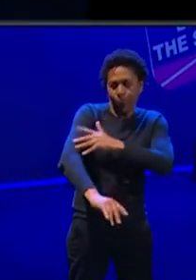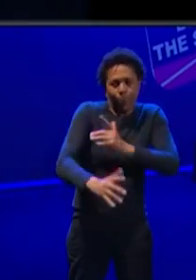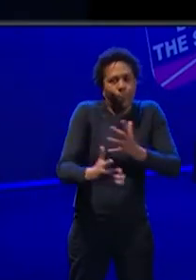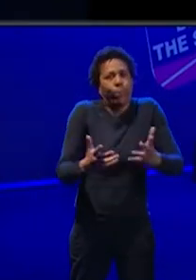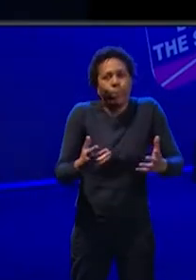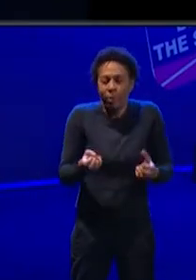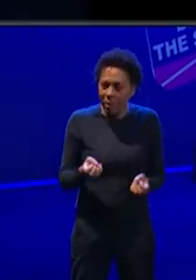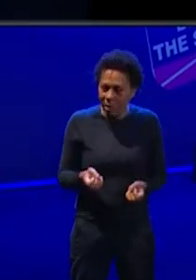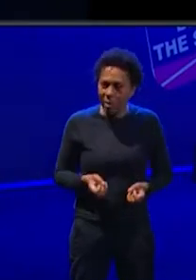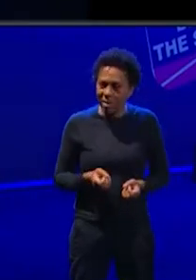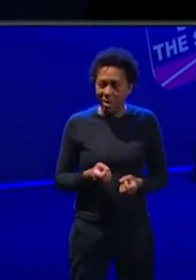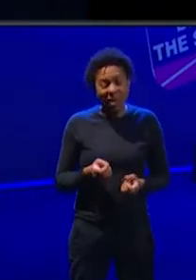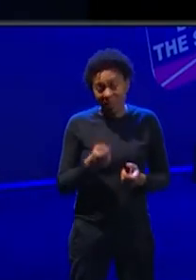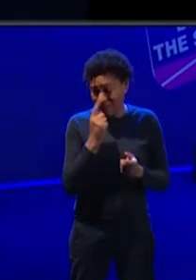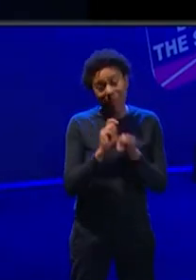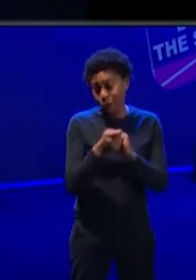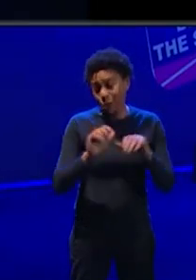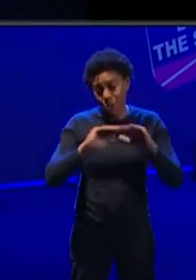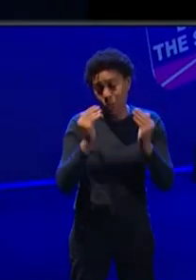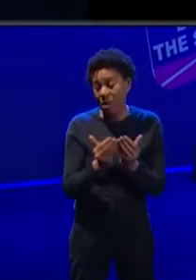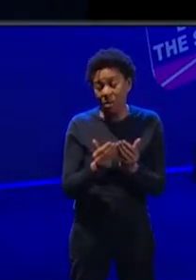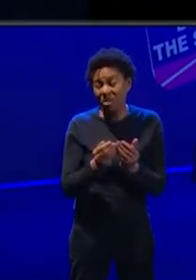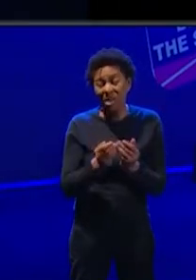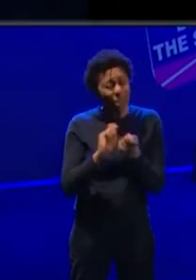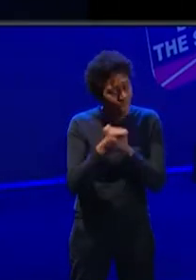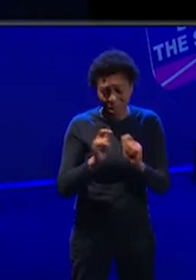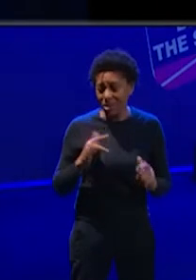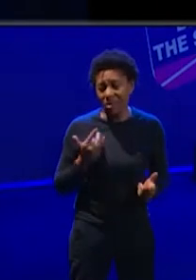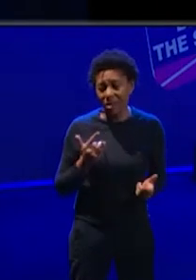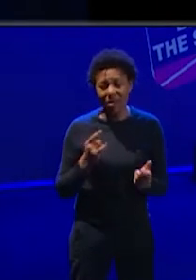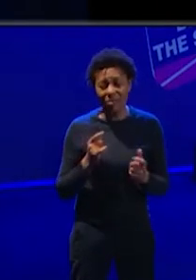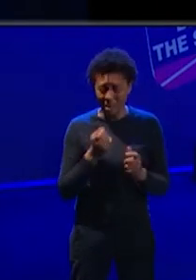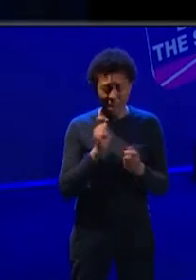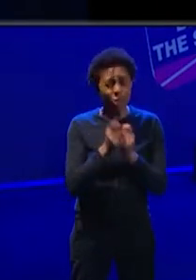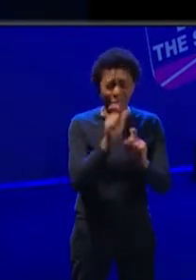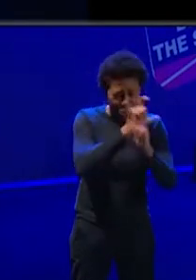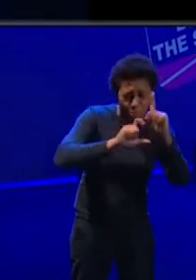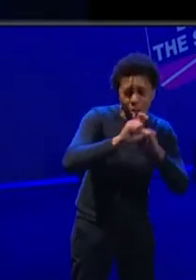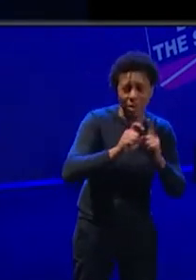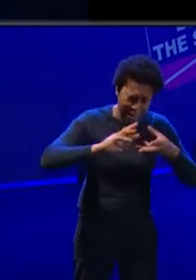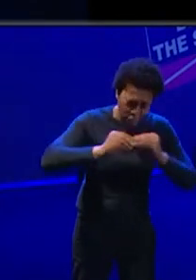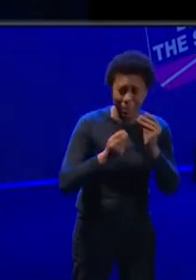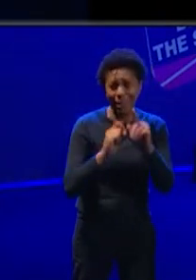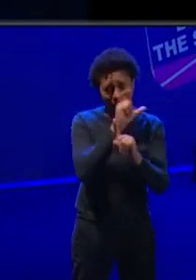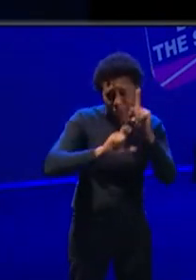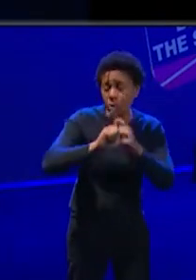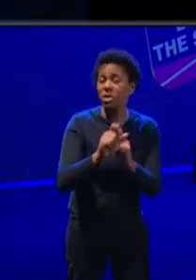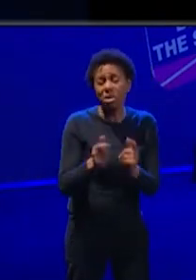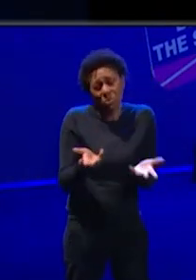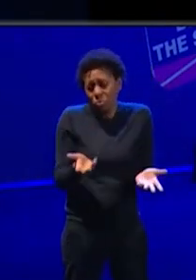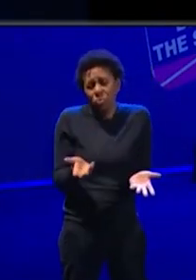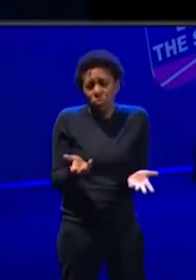And it sounds like, I think it can change the world, actually. Mm-hmm. It can change people's lives. It can. It can change communities. It can build communities. It can, you